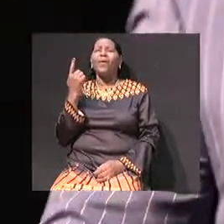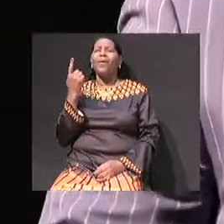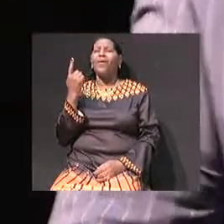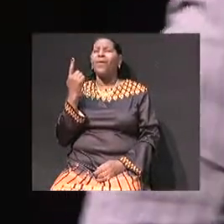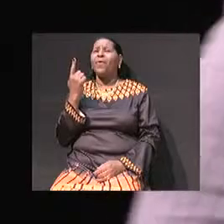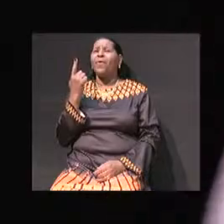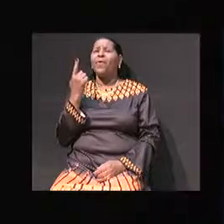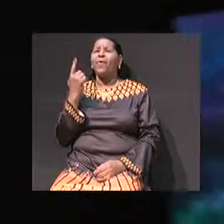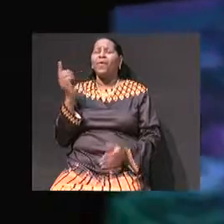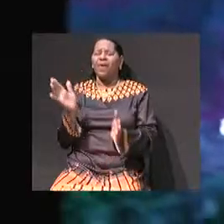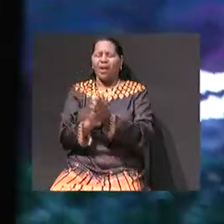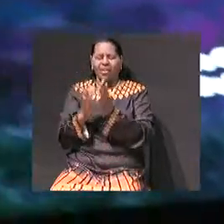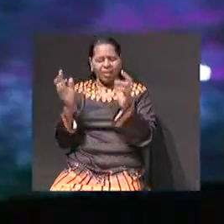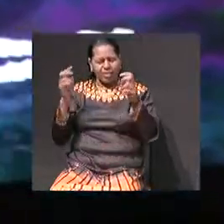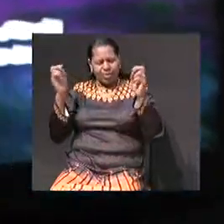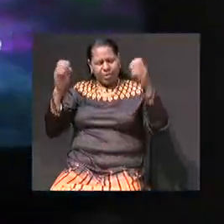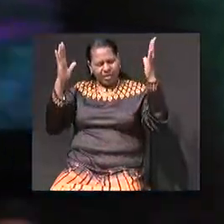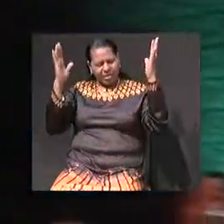Hallelujah.